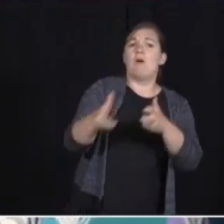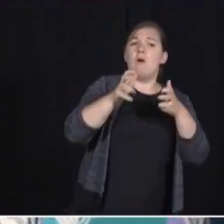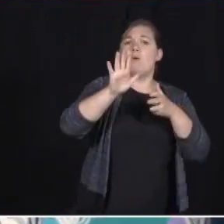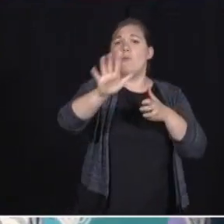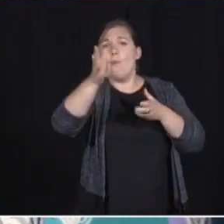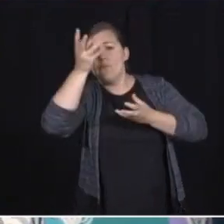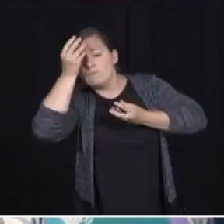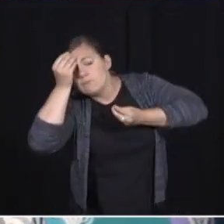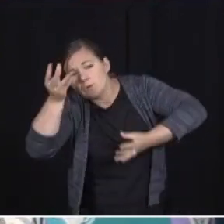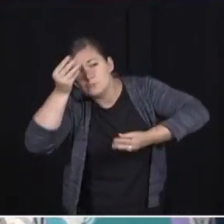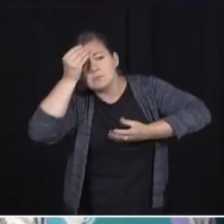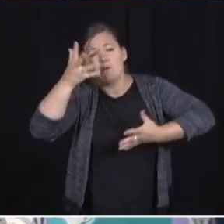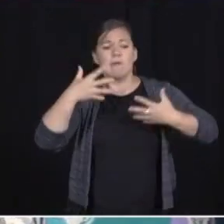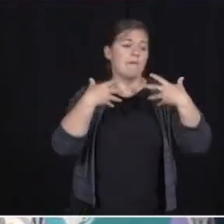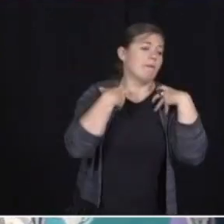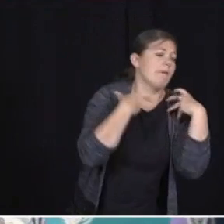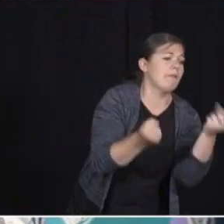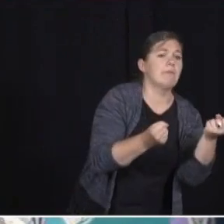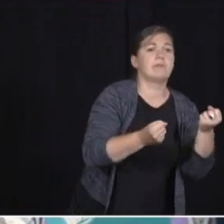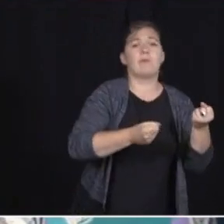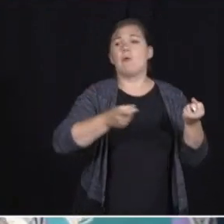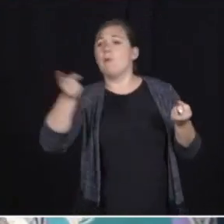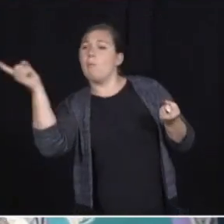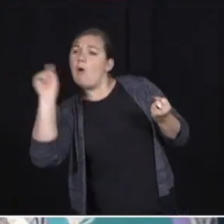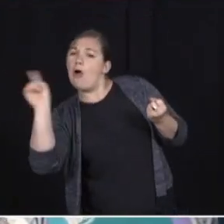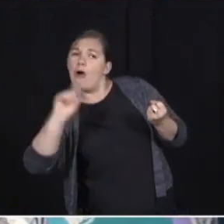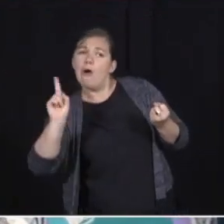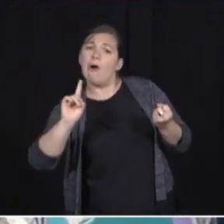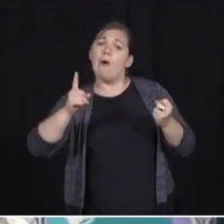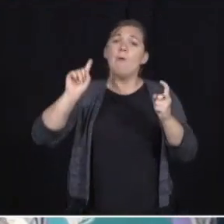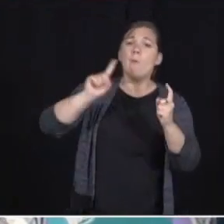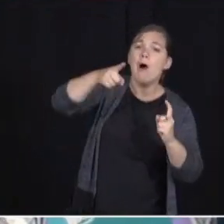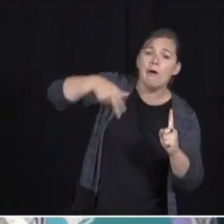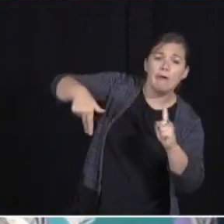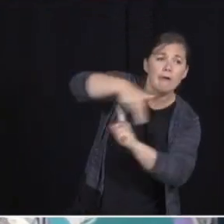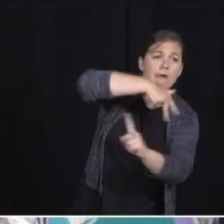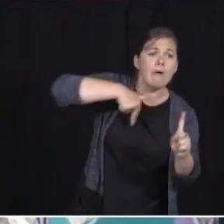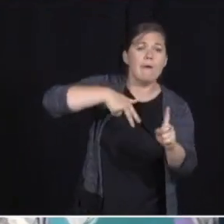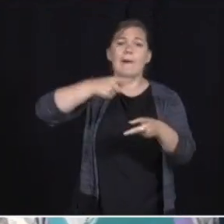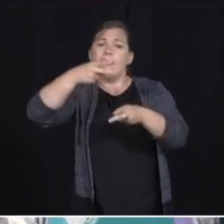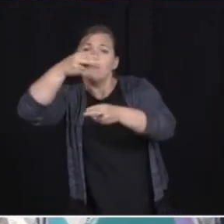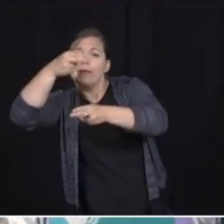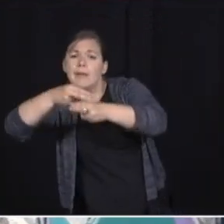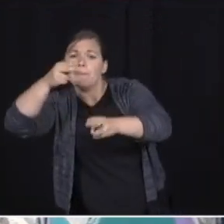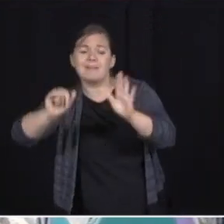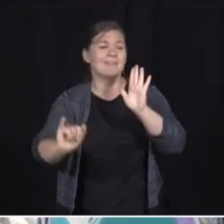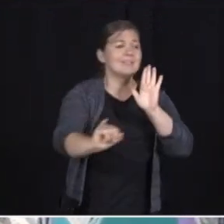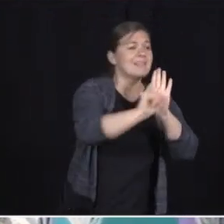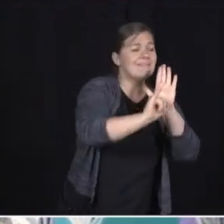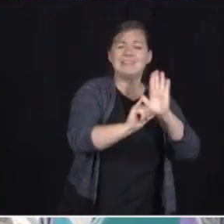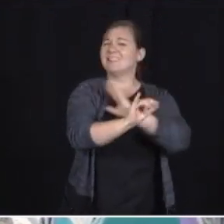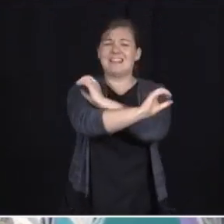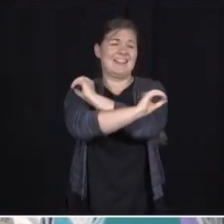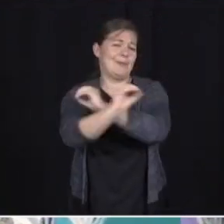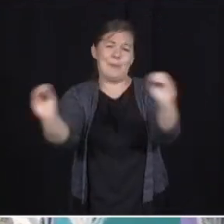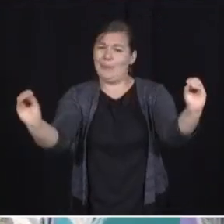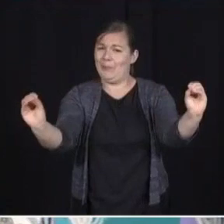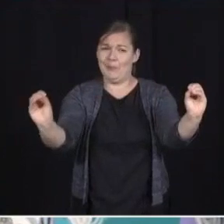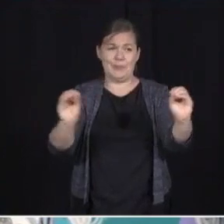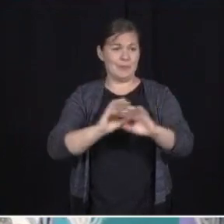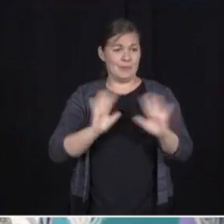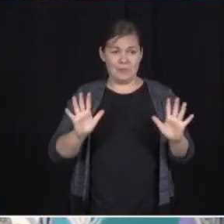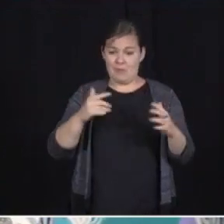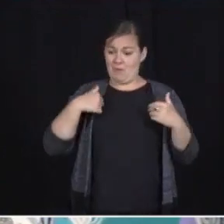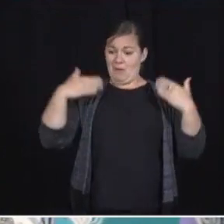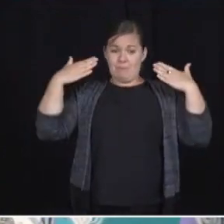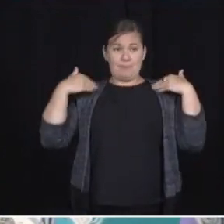identity. As the minister responsible for leading digital and data transformation in Ontario, I want to assure the